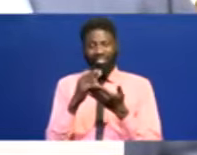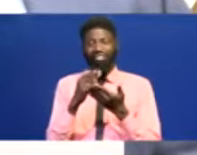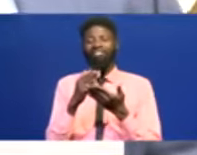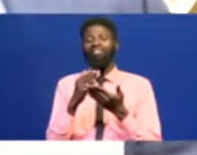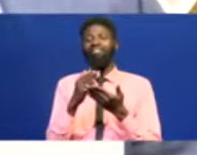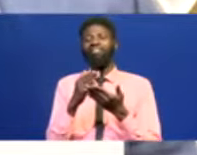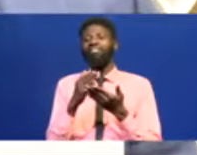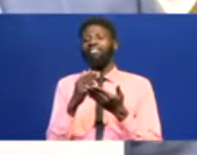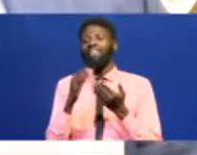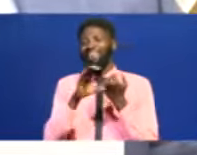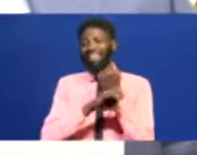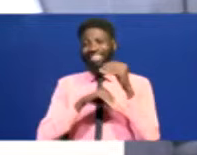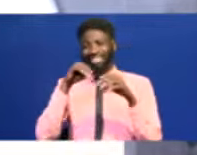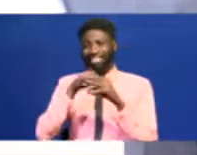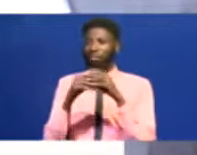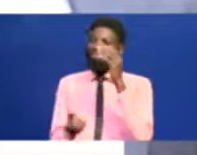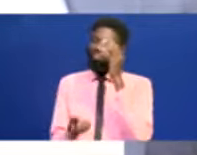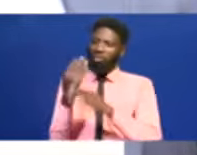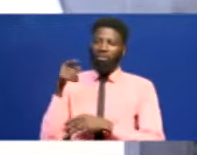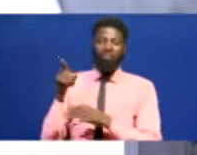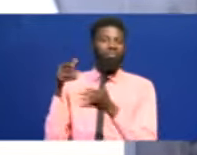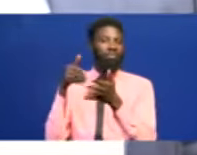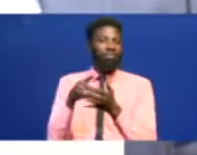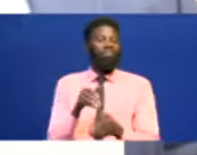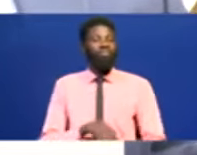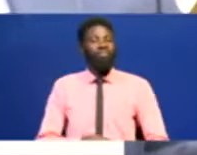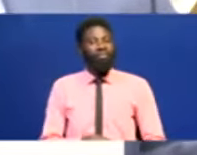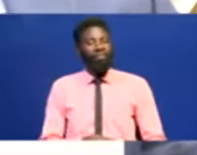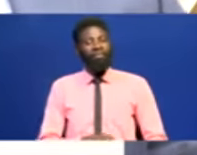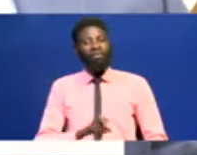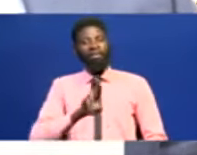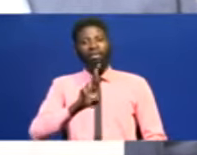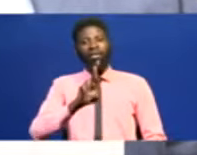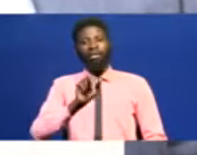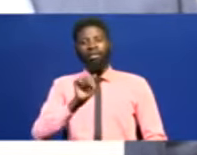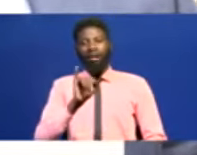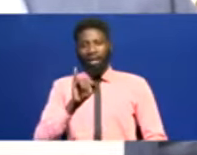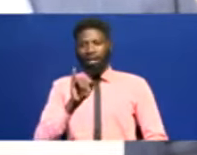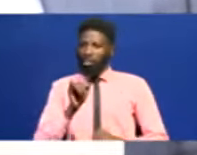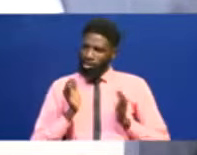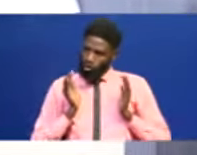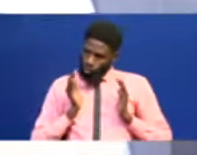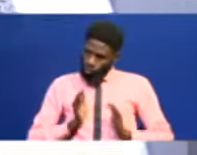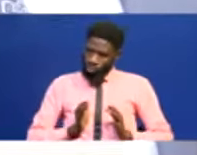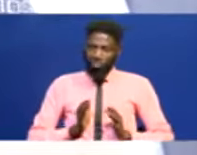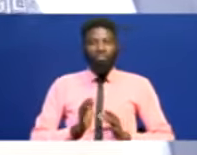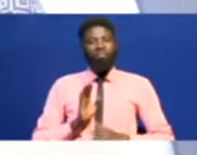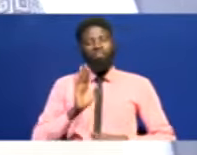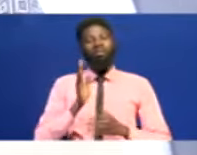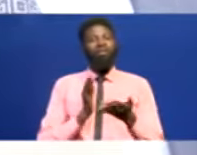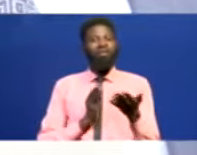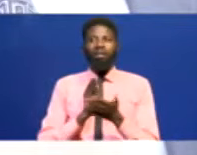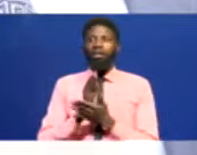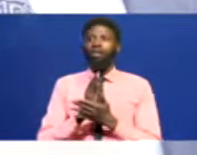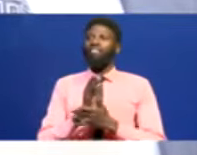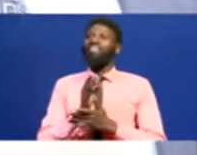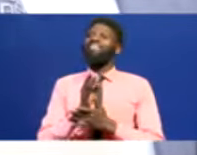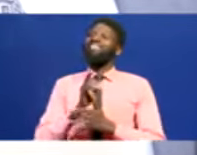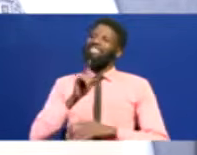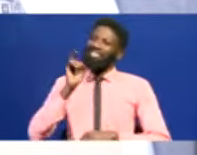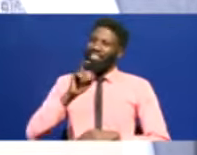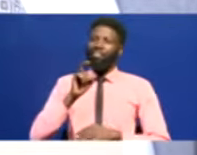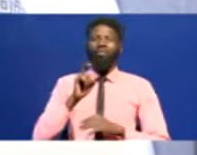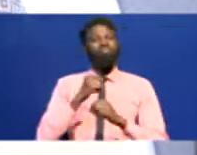Jaswant Rai is a human being whose life deserves to be protected at all